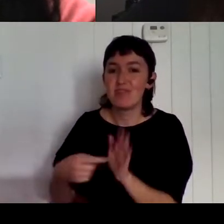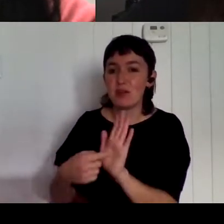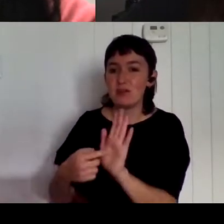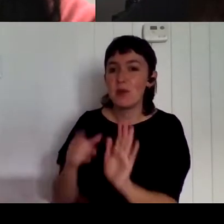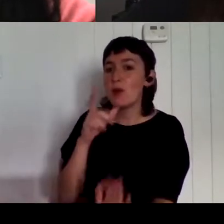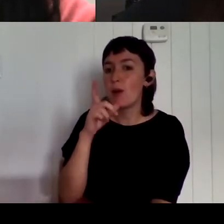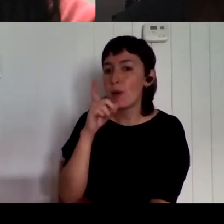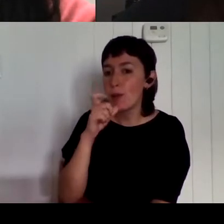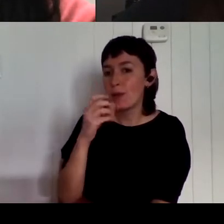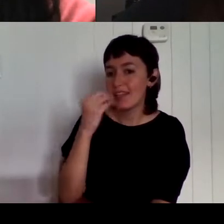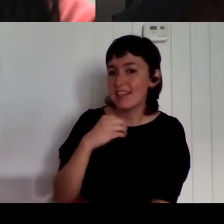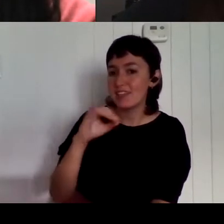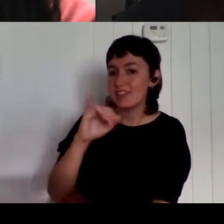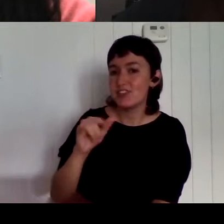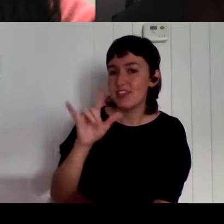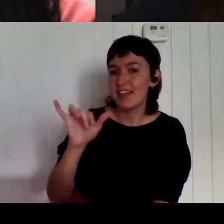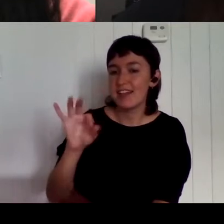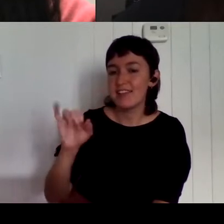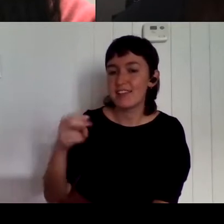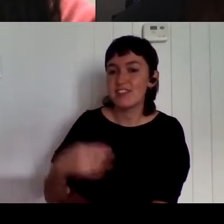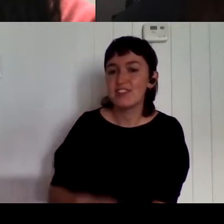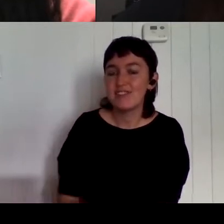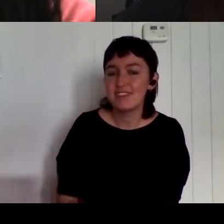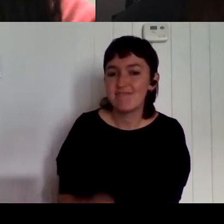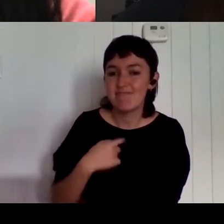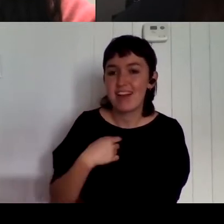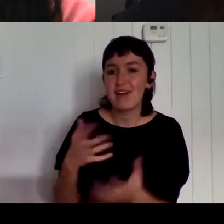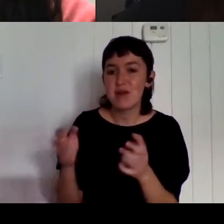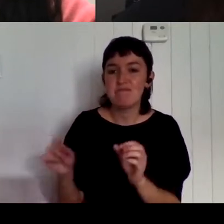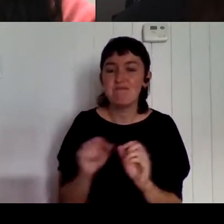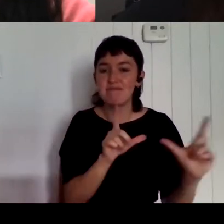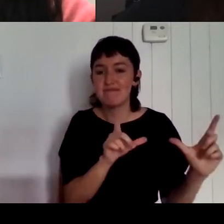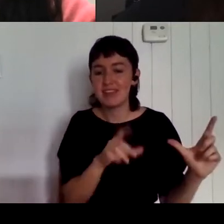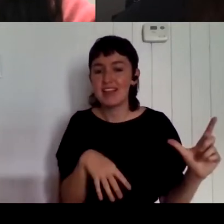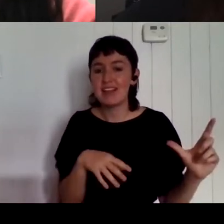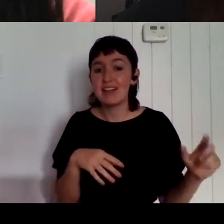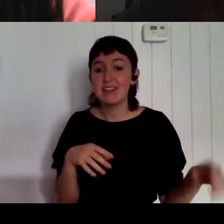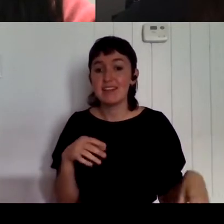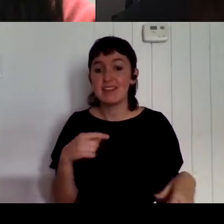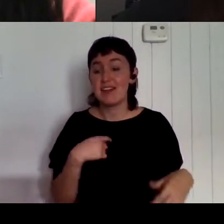jellyfish. Let me pull that up for you. Because I have been asked that.